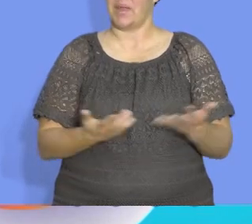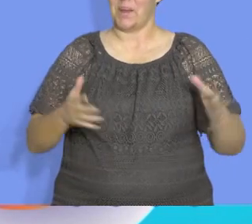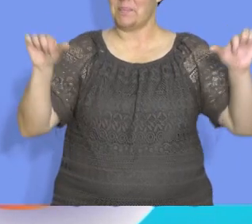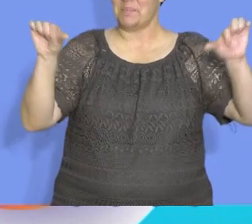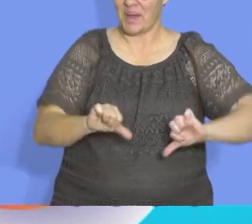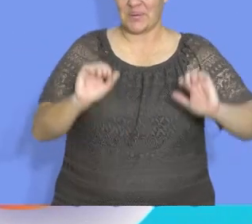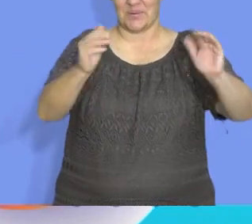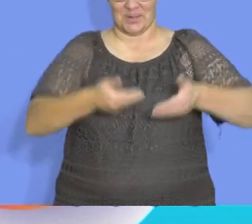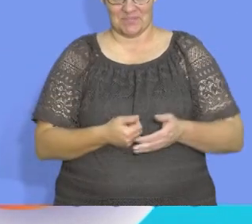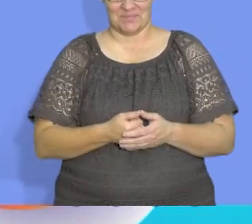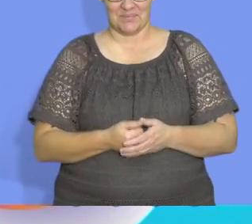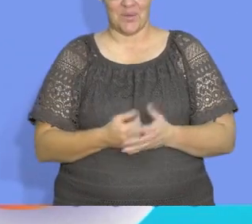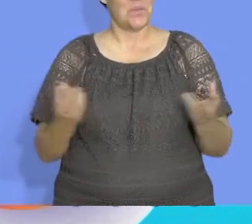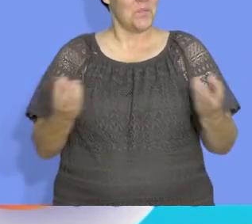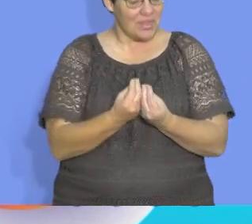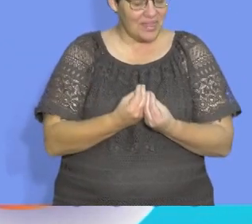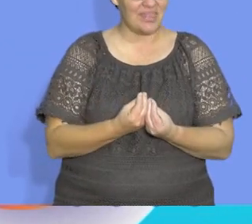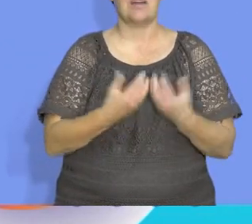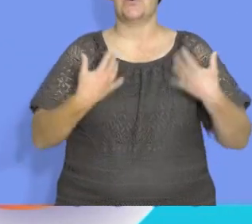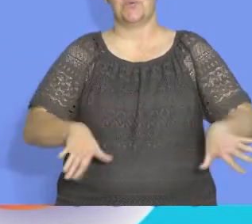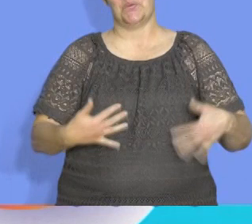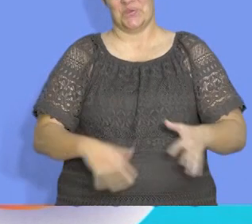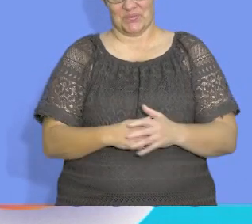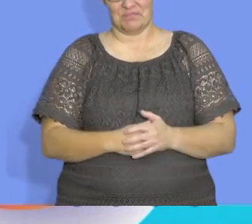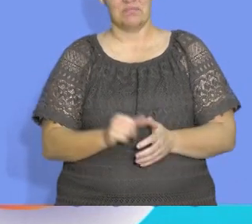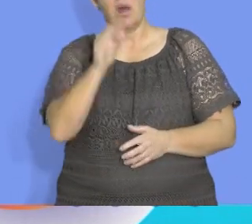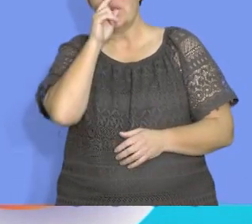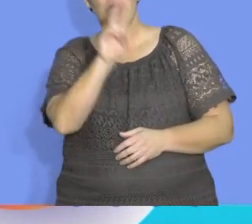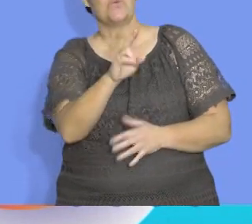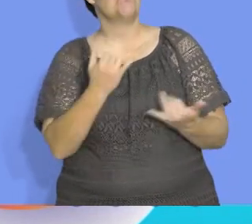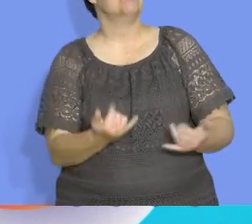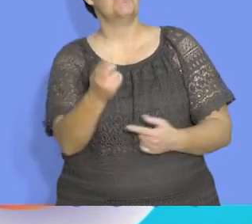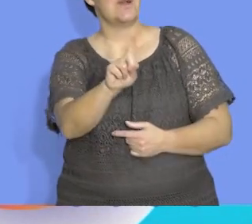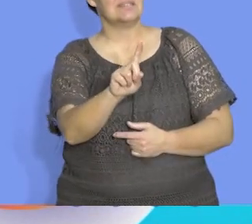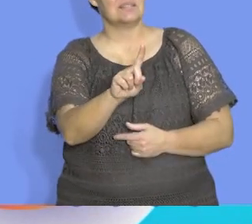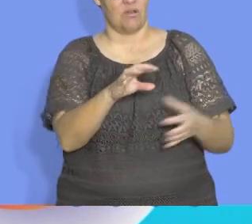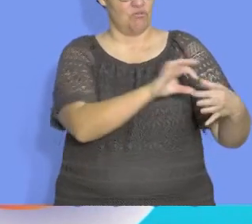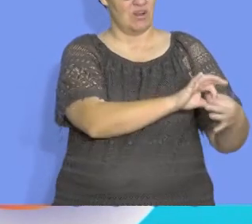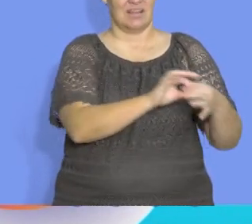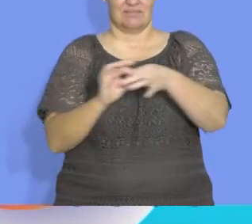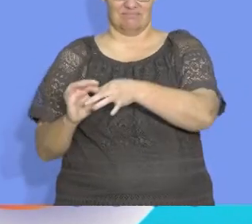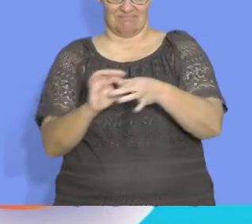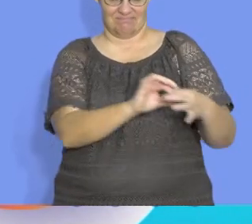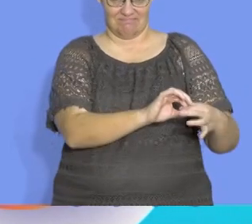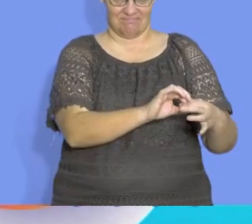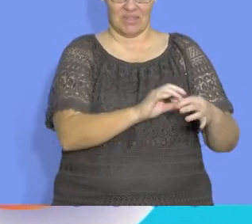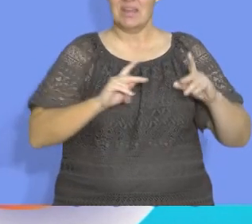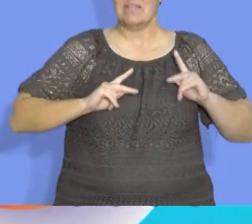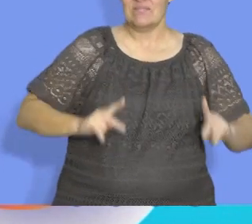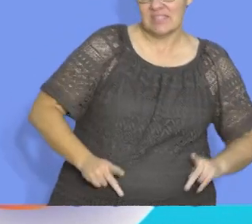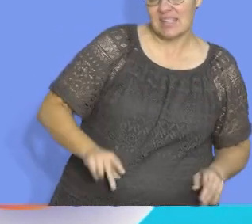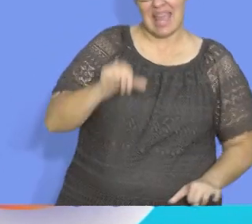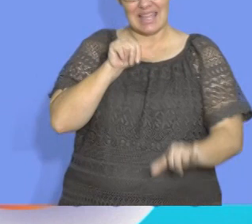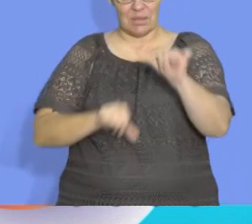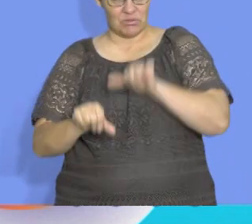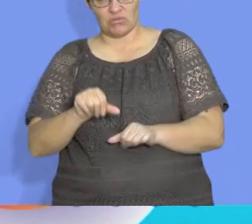Welcome back. Nice to have you with us. We're looking at relationships. Relationships in physics and in chemistry. We've been looking